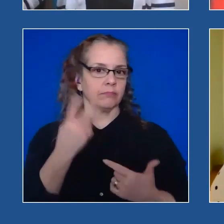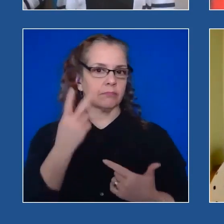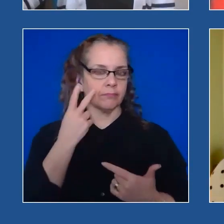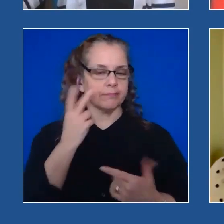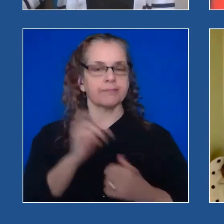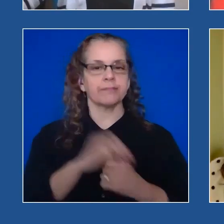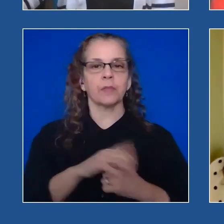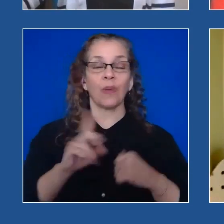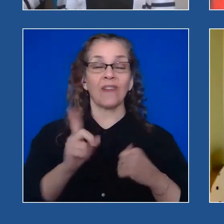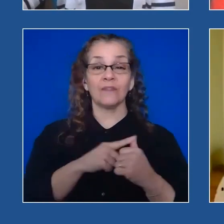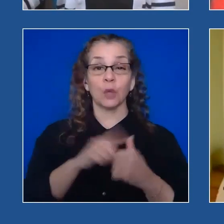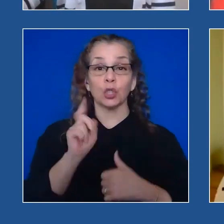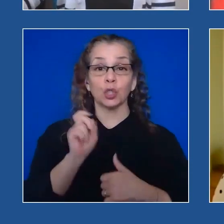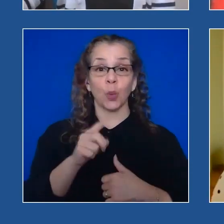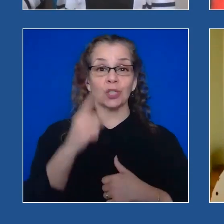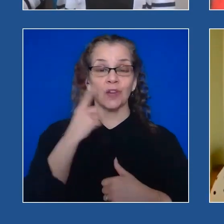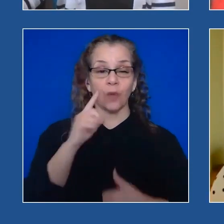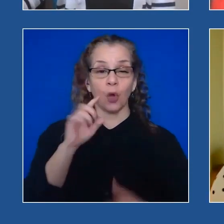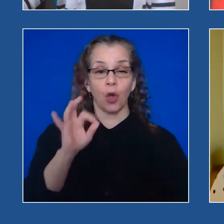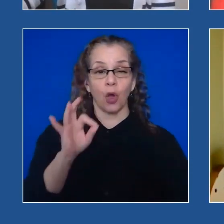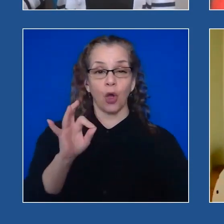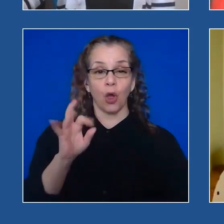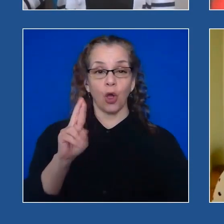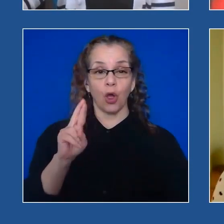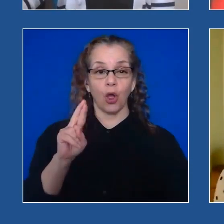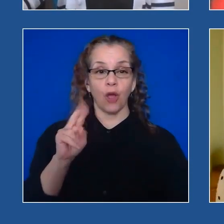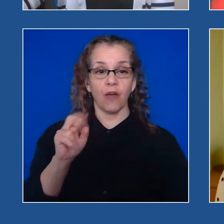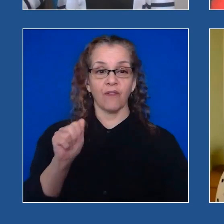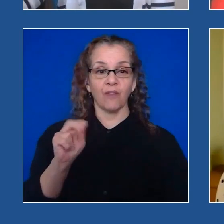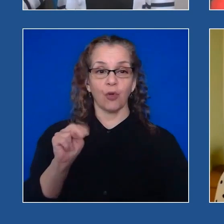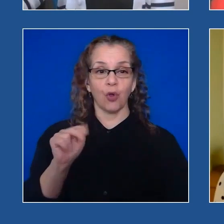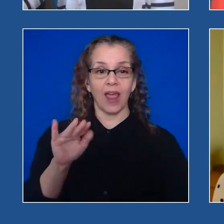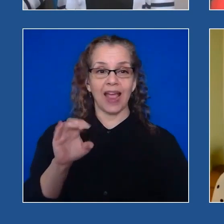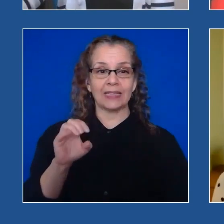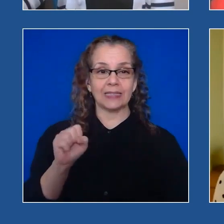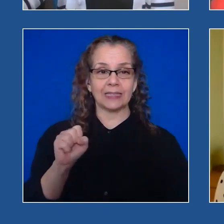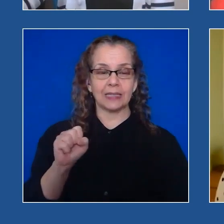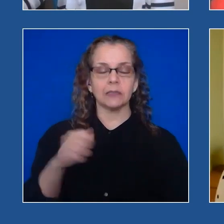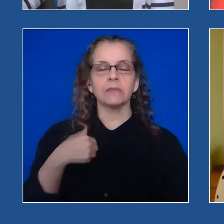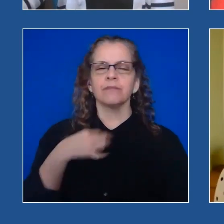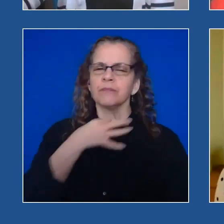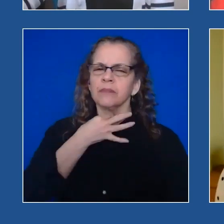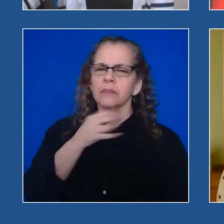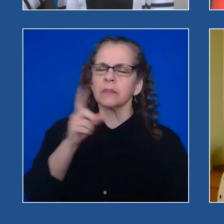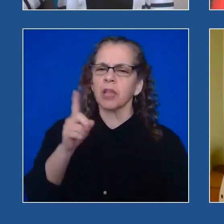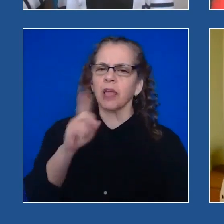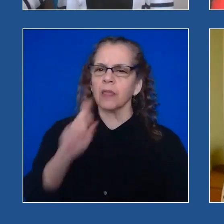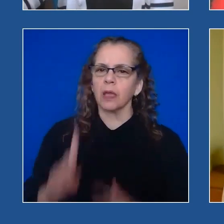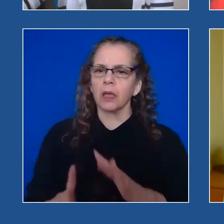question for Francis. What were the intro skills that were taught in that drop-in DBT group?